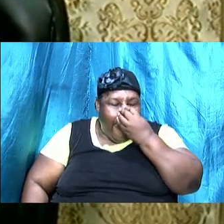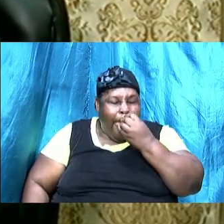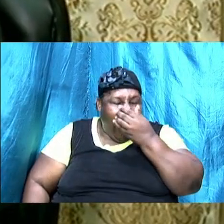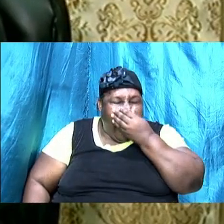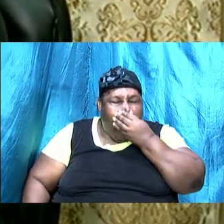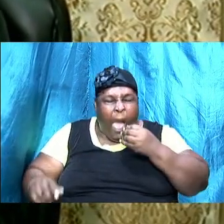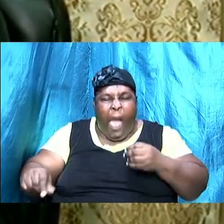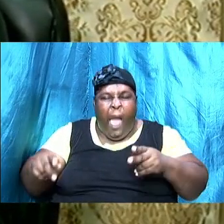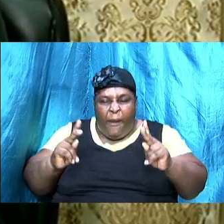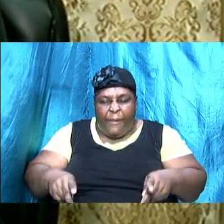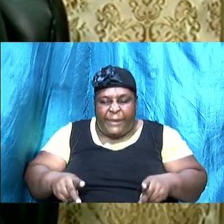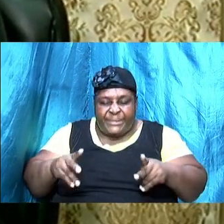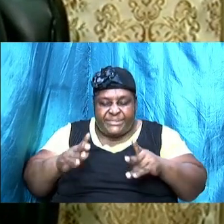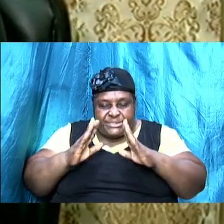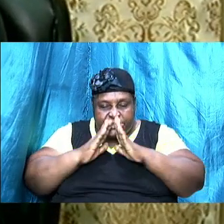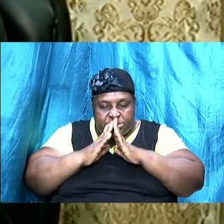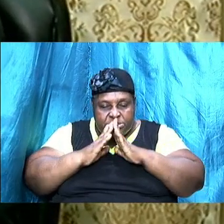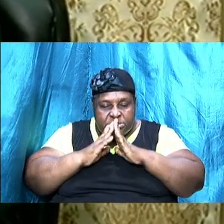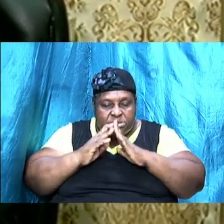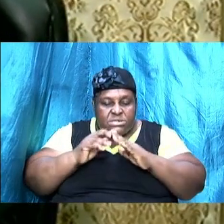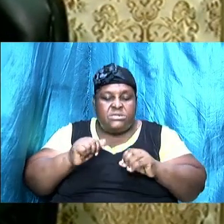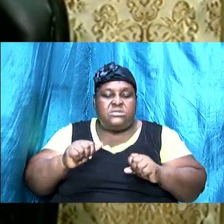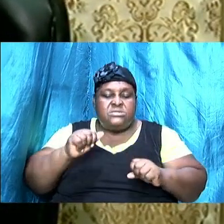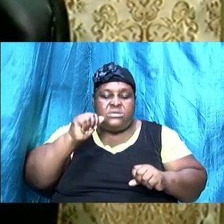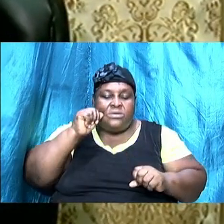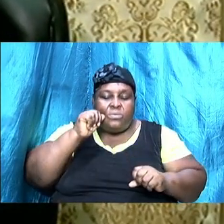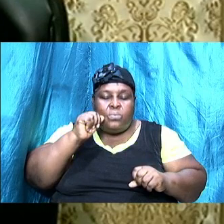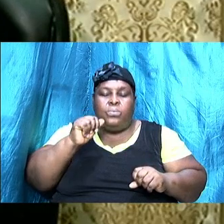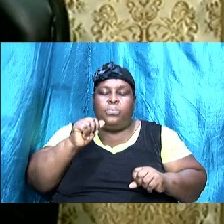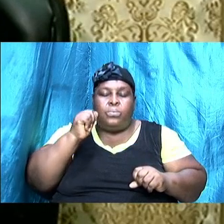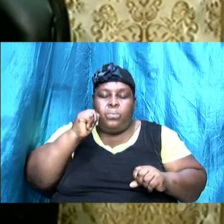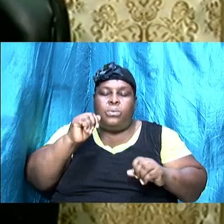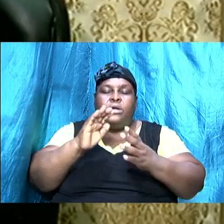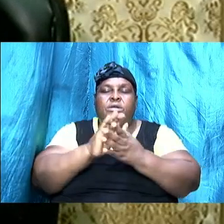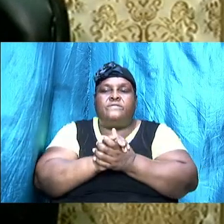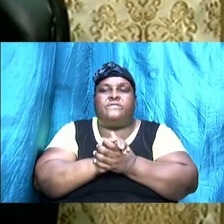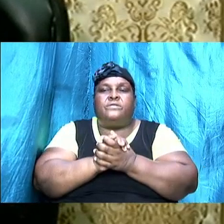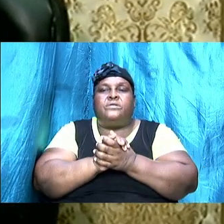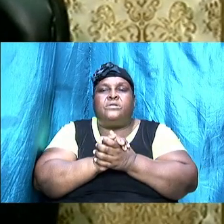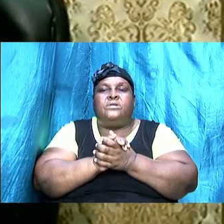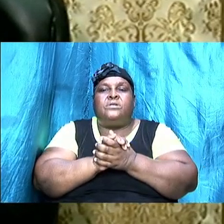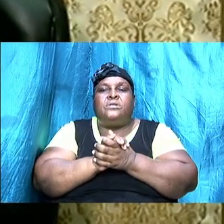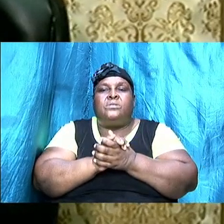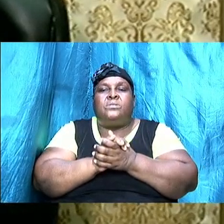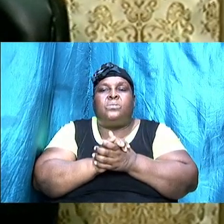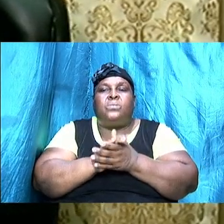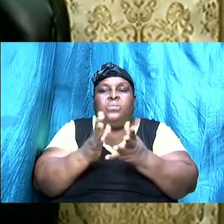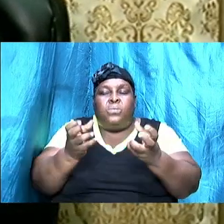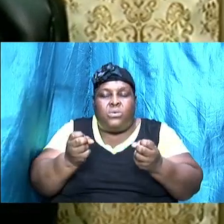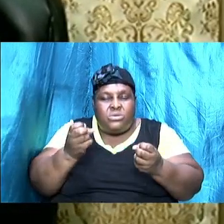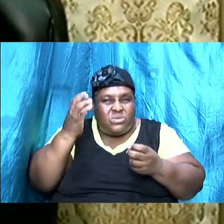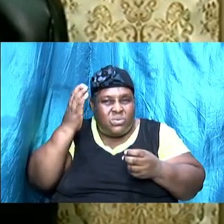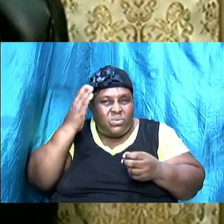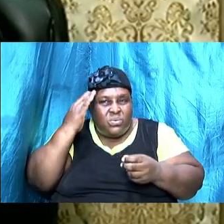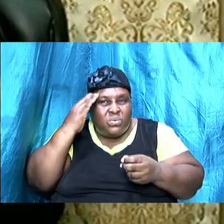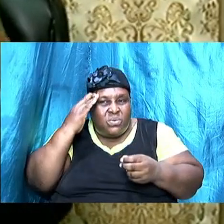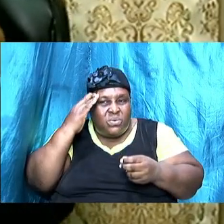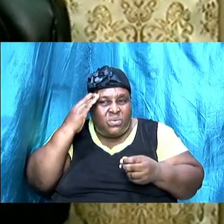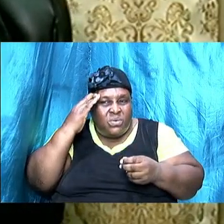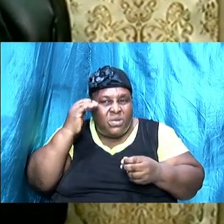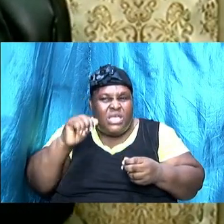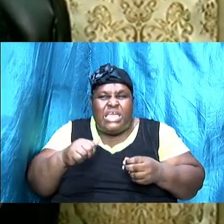is asking, and this is a lady, this is a wife, and she wants to know if there is